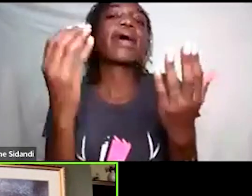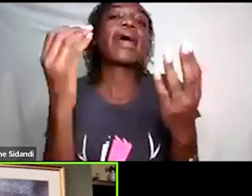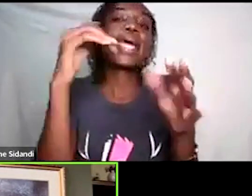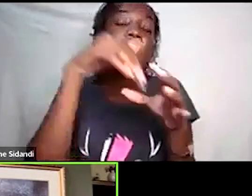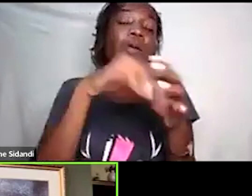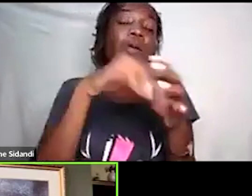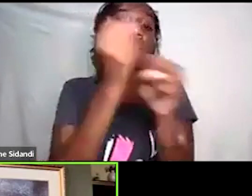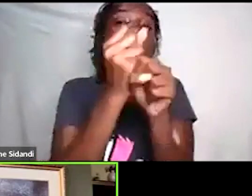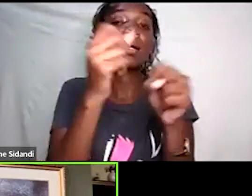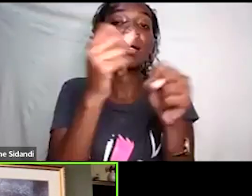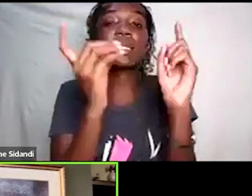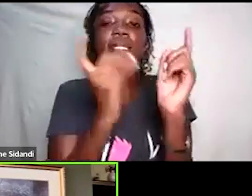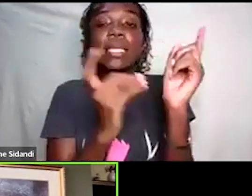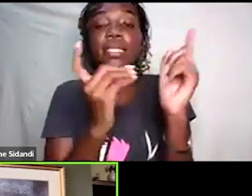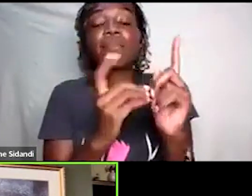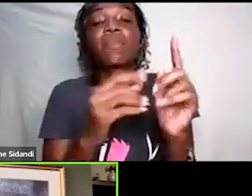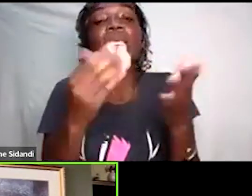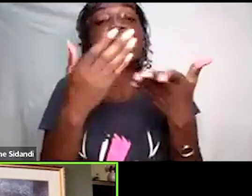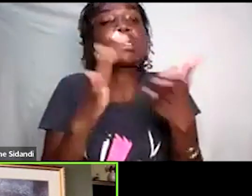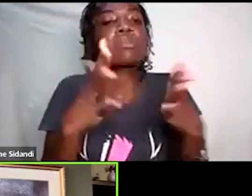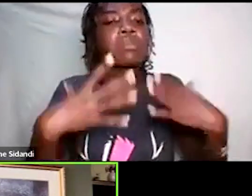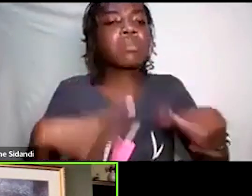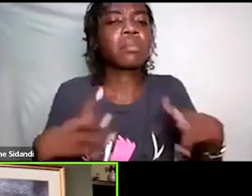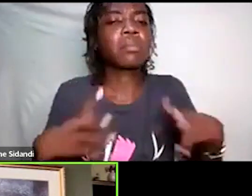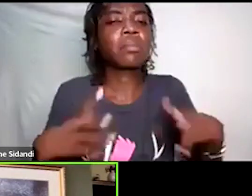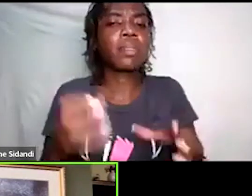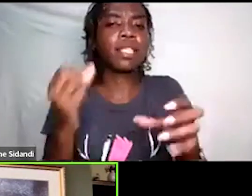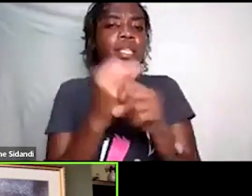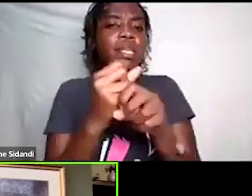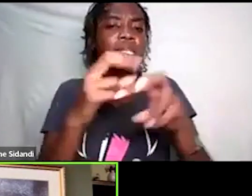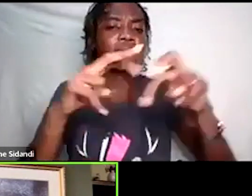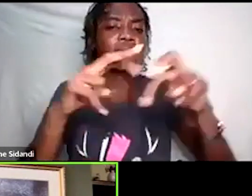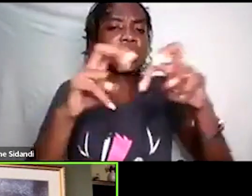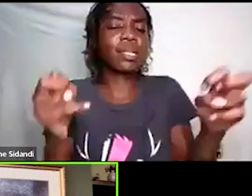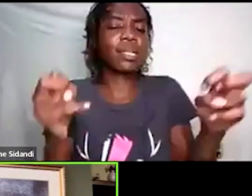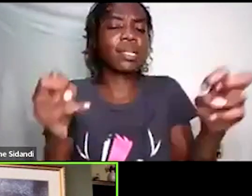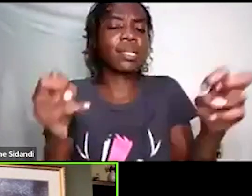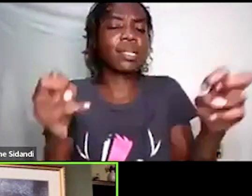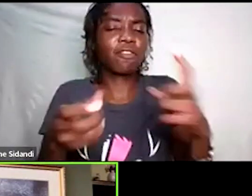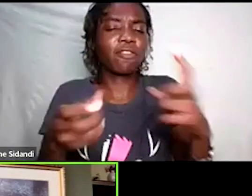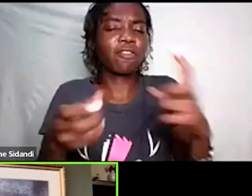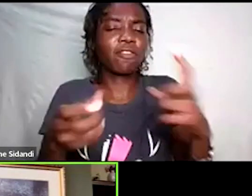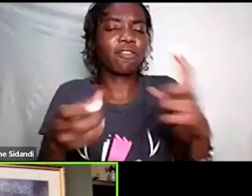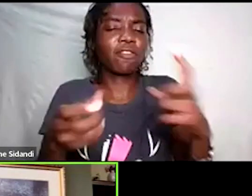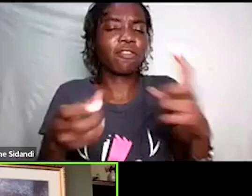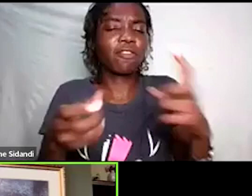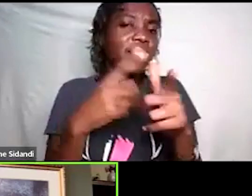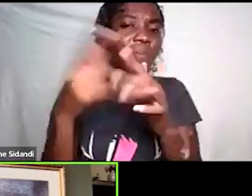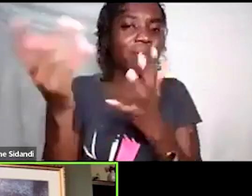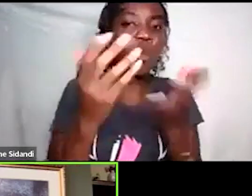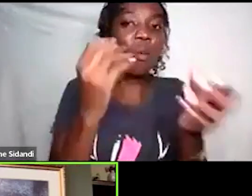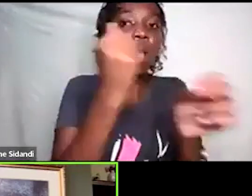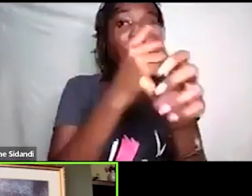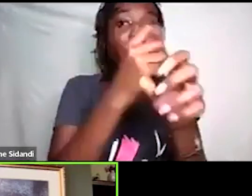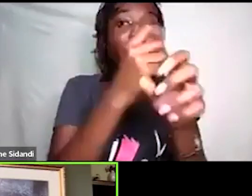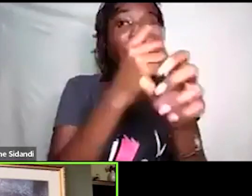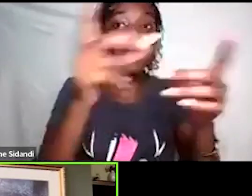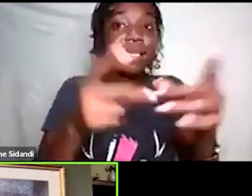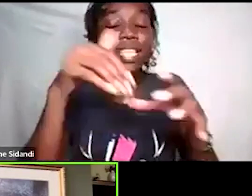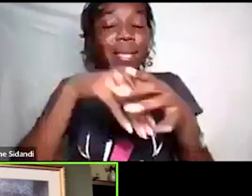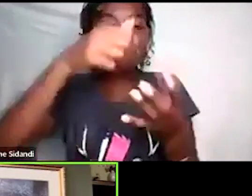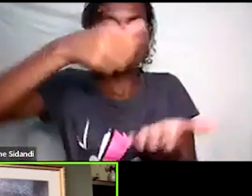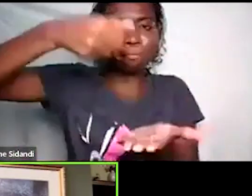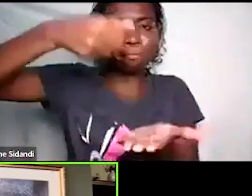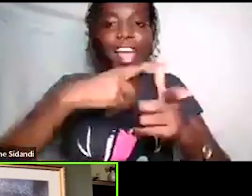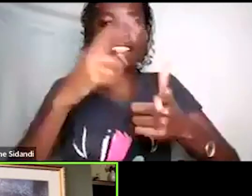companies, having carried out their researches and seen what comes from home and is brought to the workplace in a basket, and from the